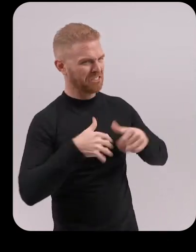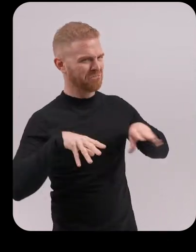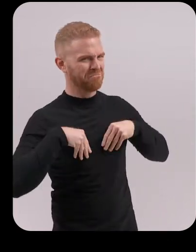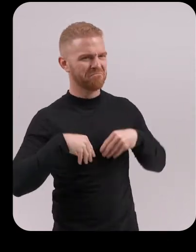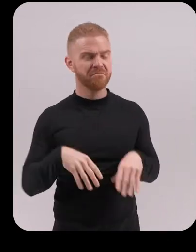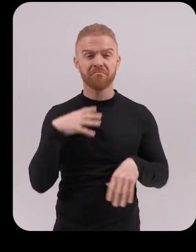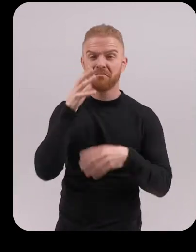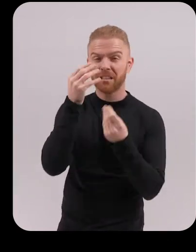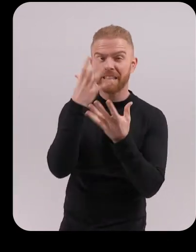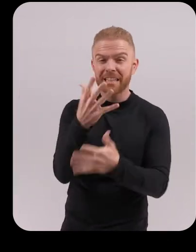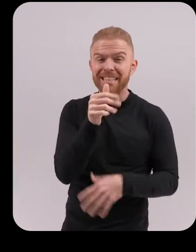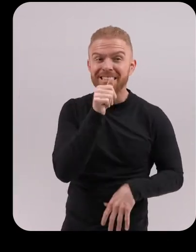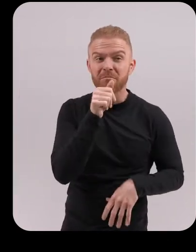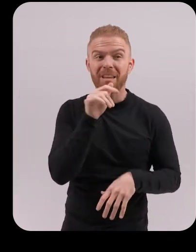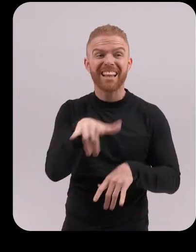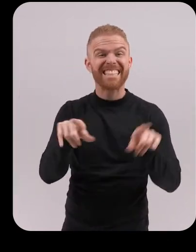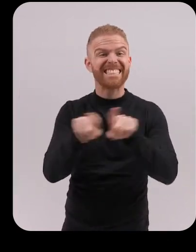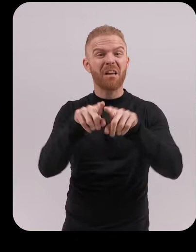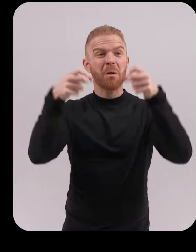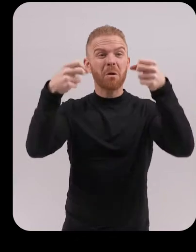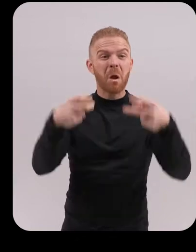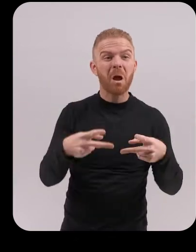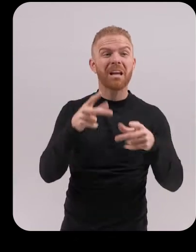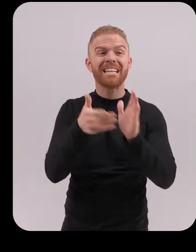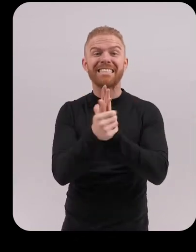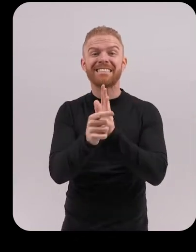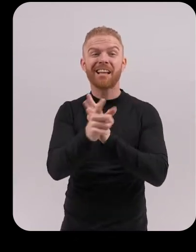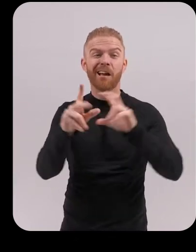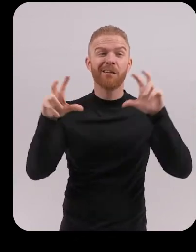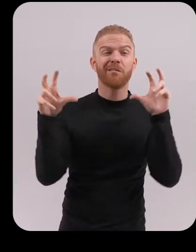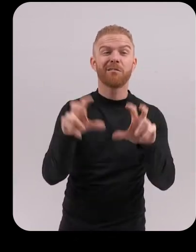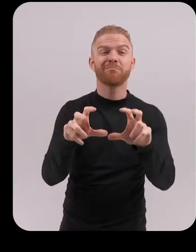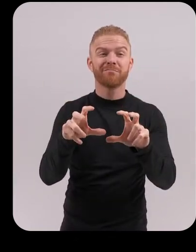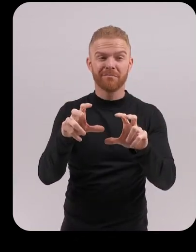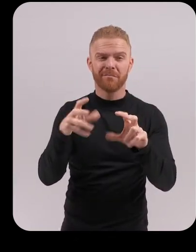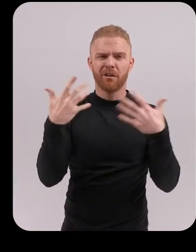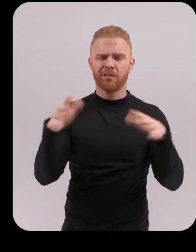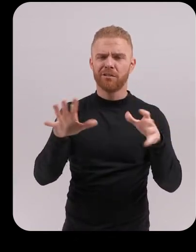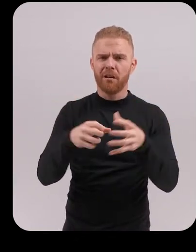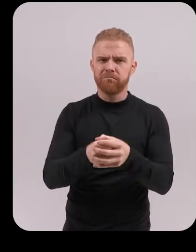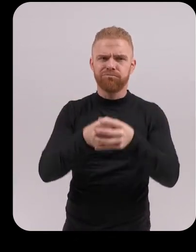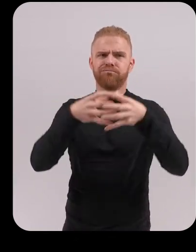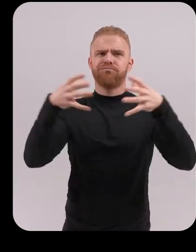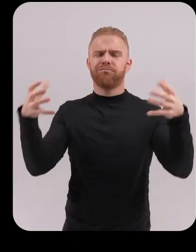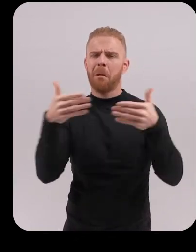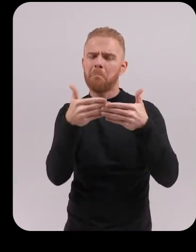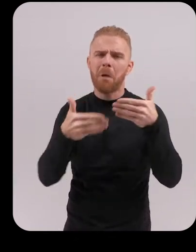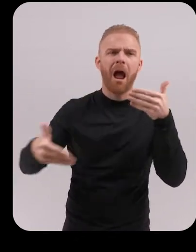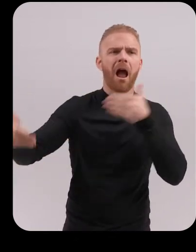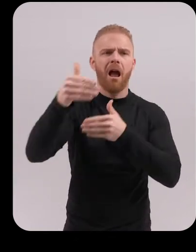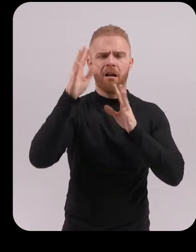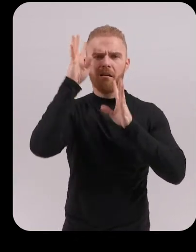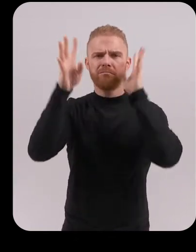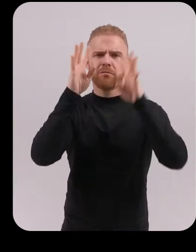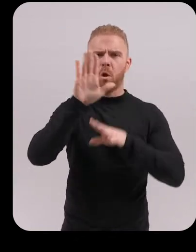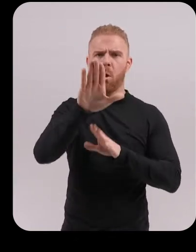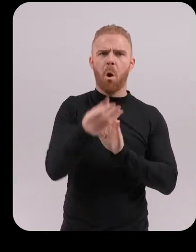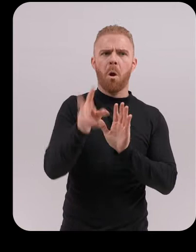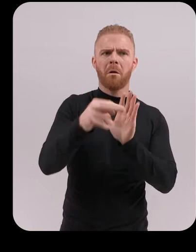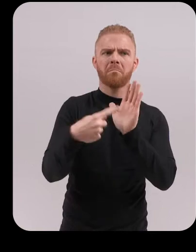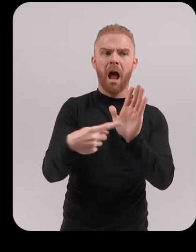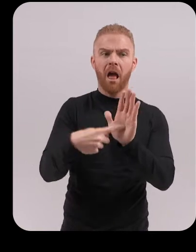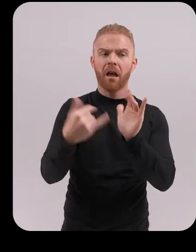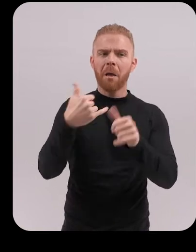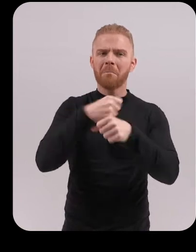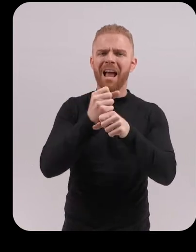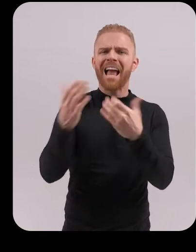on a little secret. Those same code and those same skills that you've invested in and you've grown have gone beyond creating your own